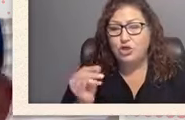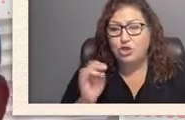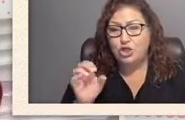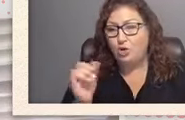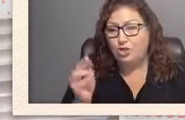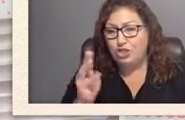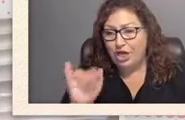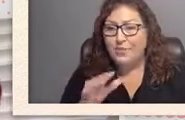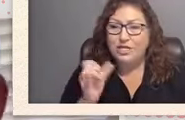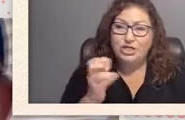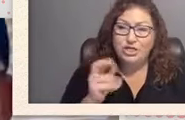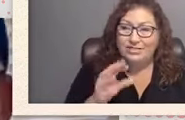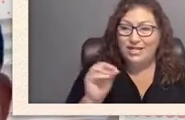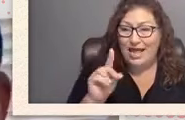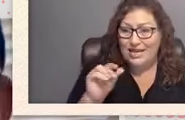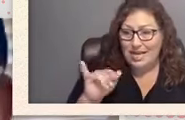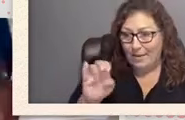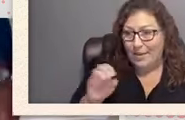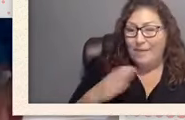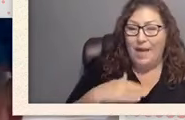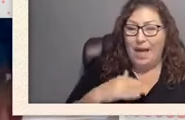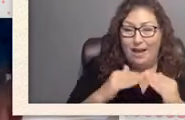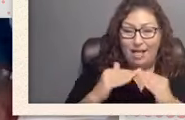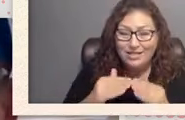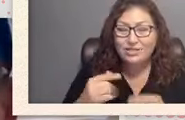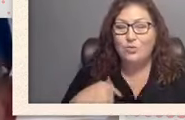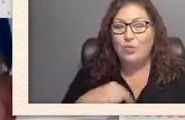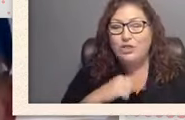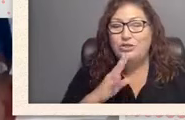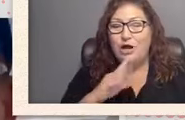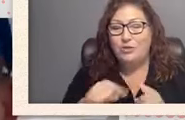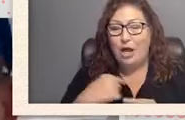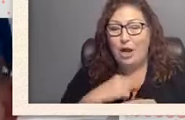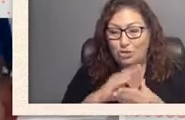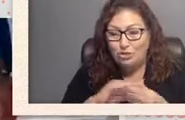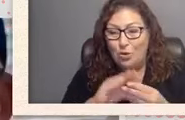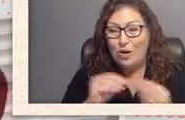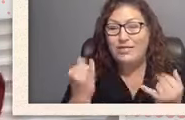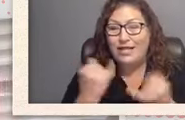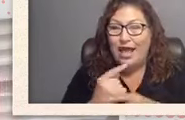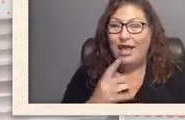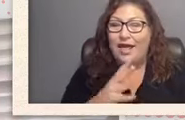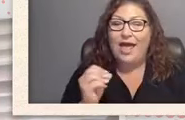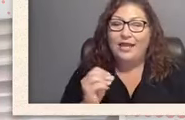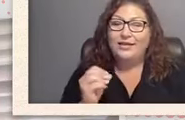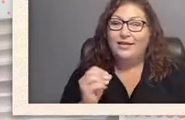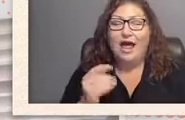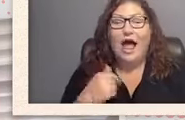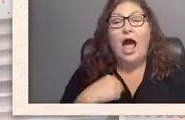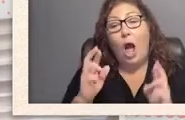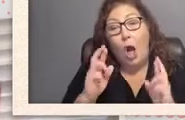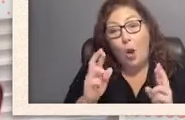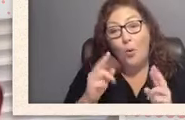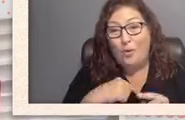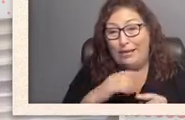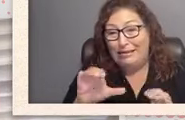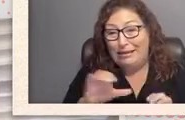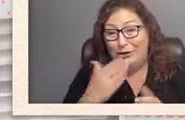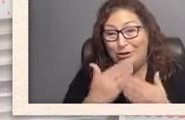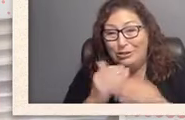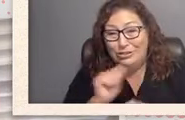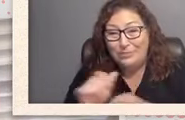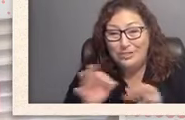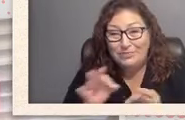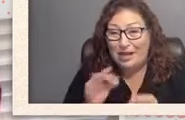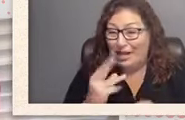my colleagues. We talked about our story today, and I hope we did a good job explaining, 2 years ago, we